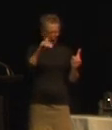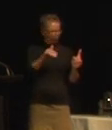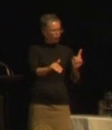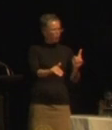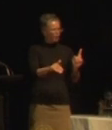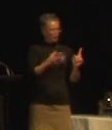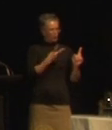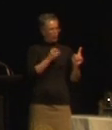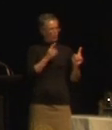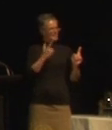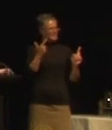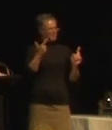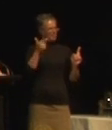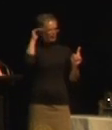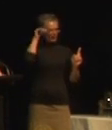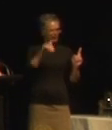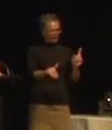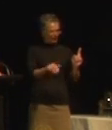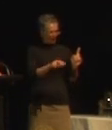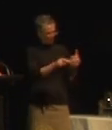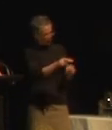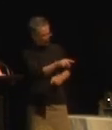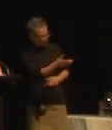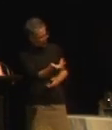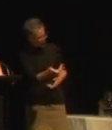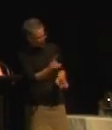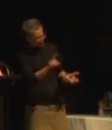in 2017. Mike, I'm looking at you.